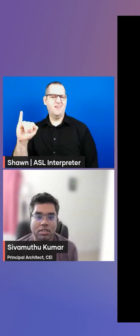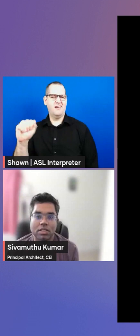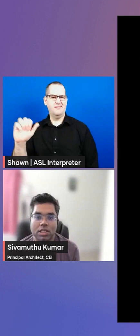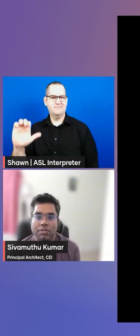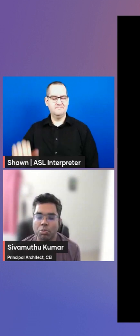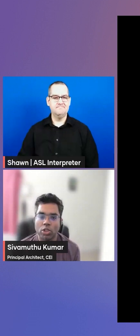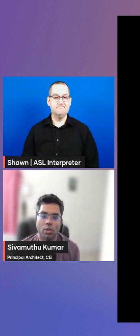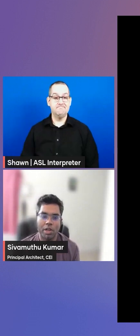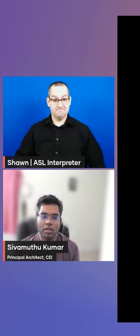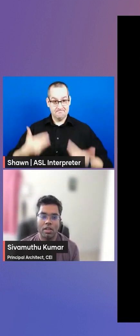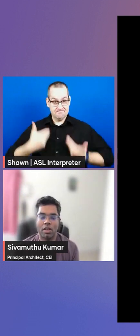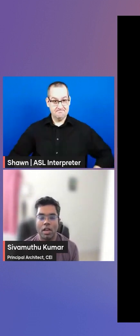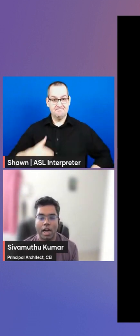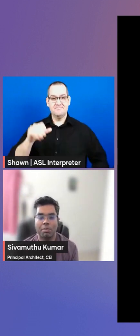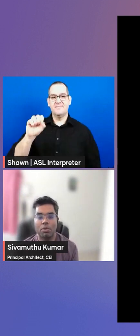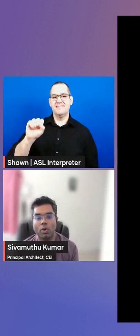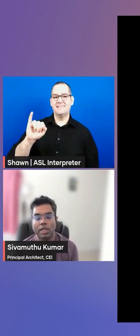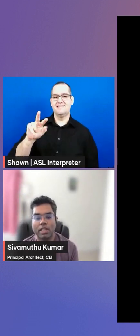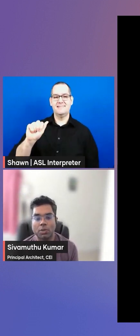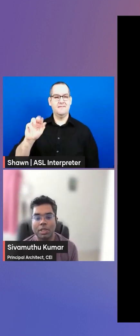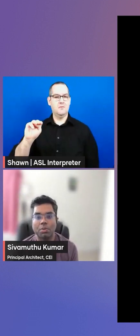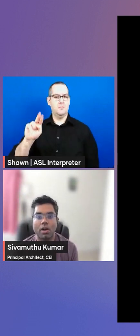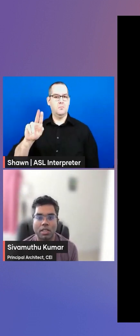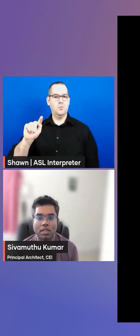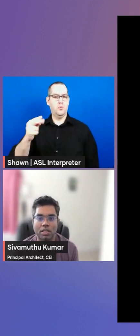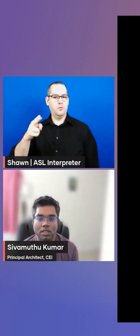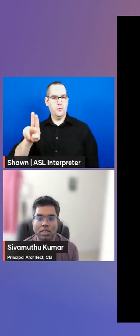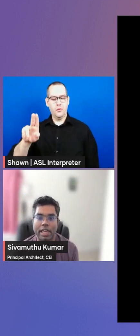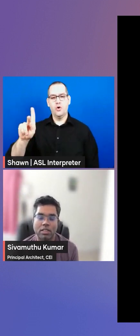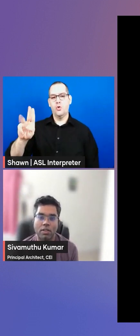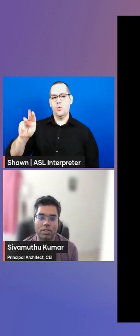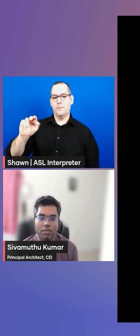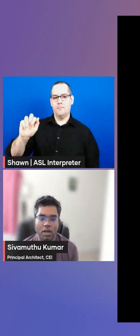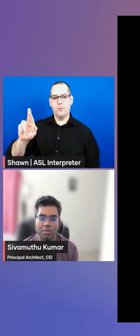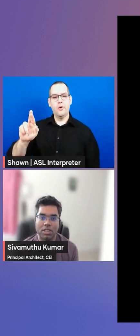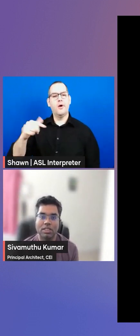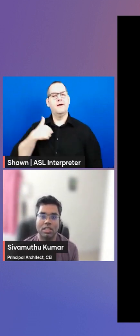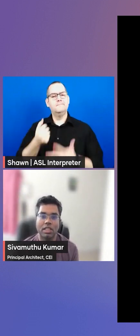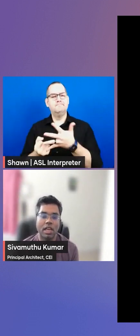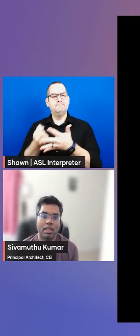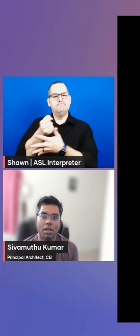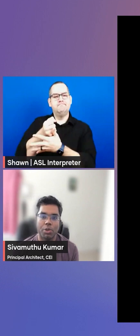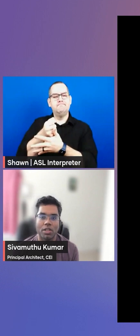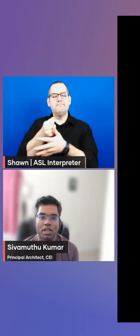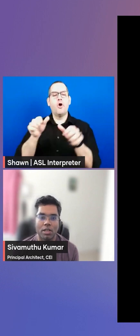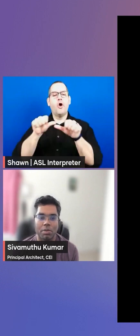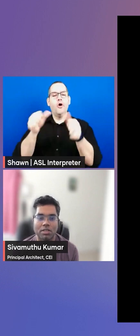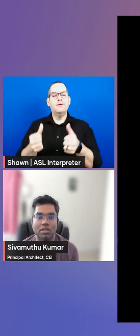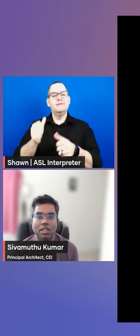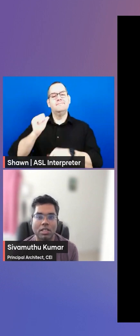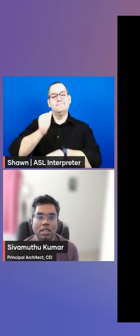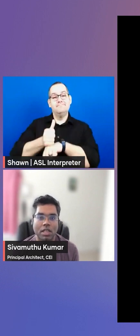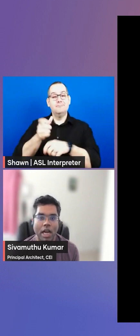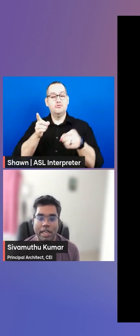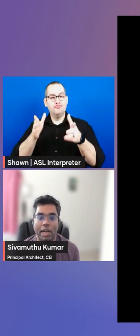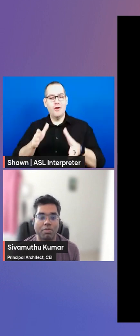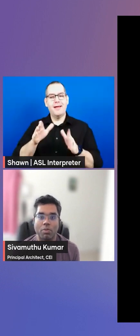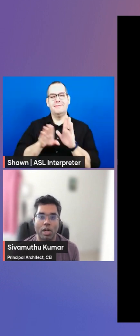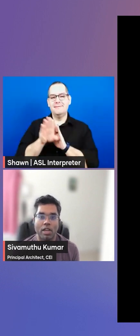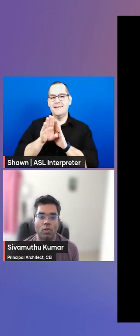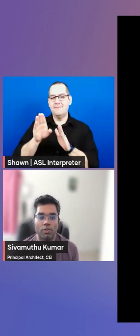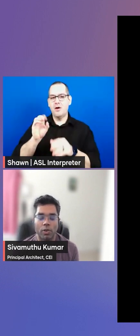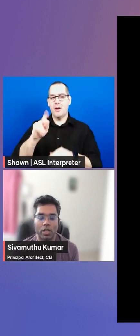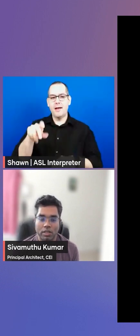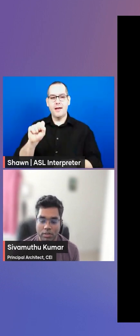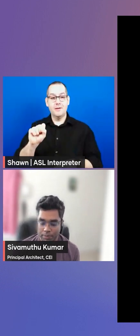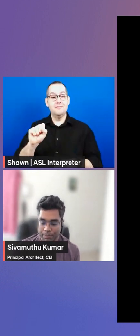I'm Sivamuthu Kumar. I'm working as principal architect and director of DevOps in CEI, Computer Enterprises Inc., and I'm